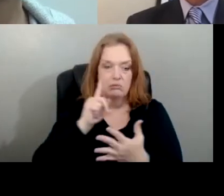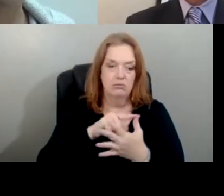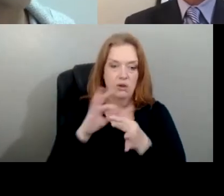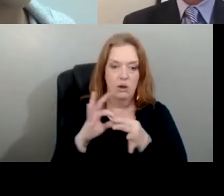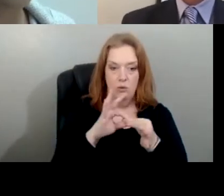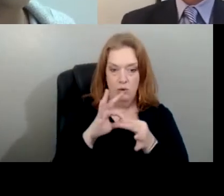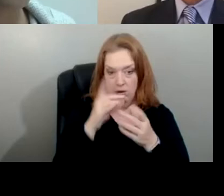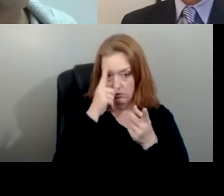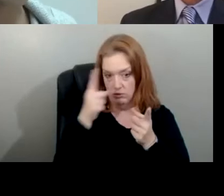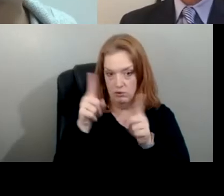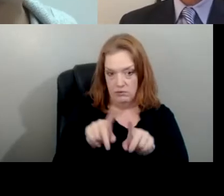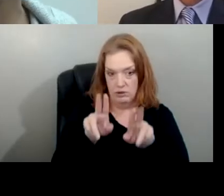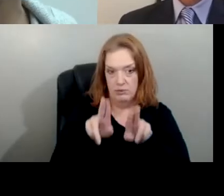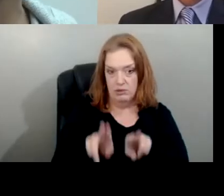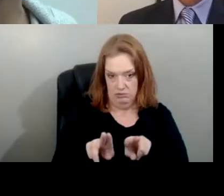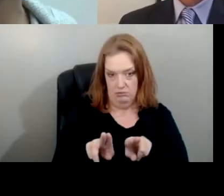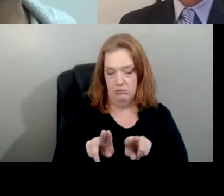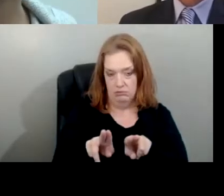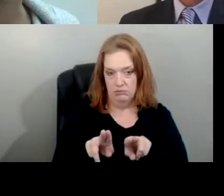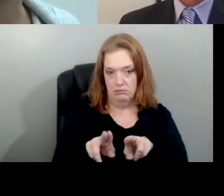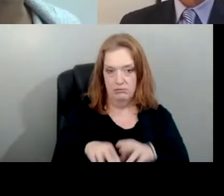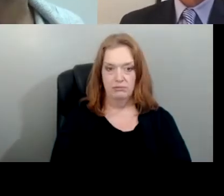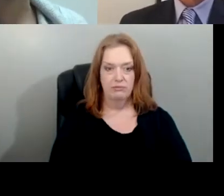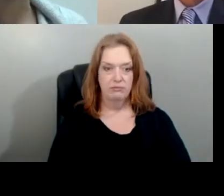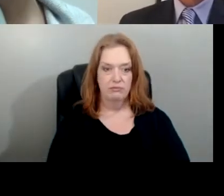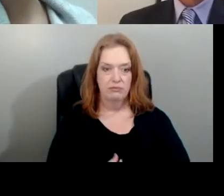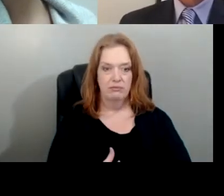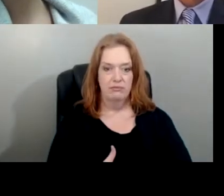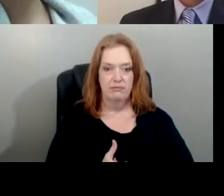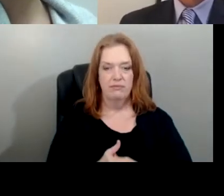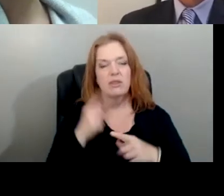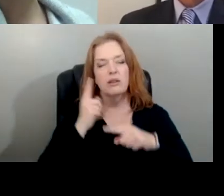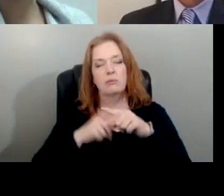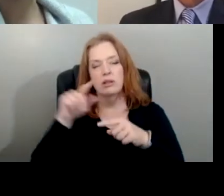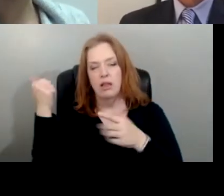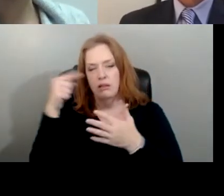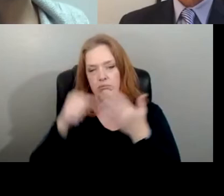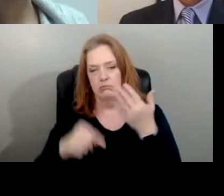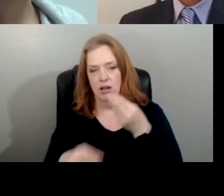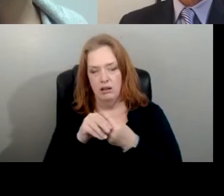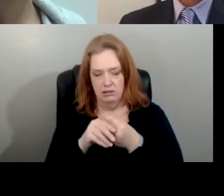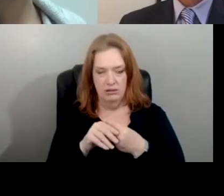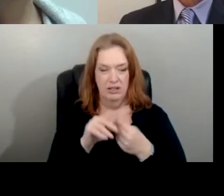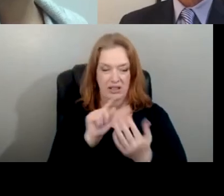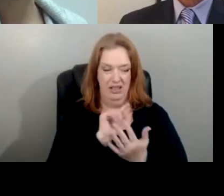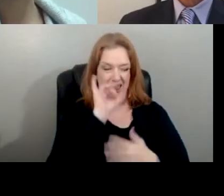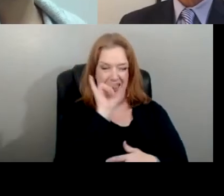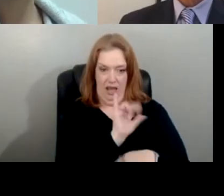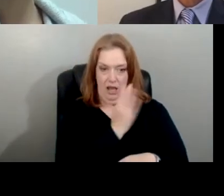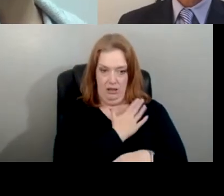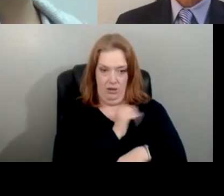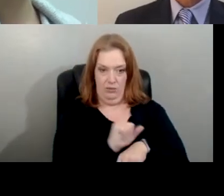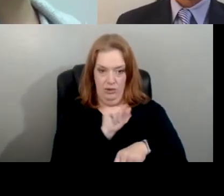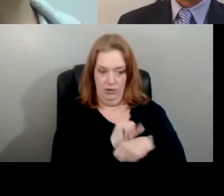mutual agreements for tribal law enforcement. So those are the efforts that we've been pushing forward,